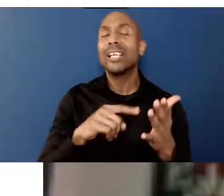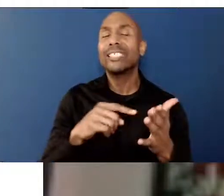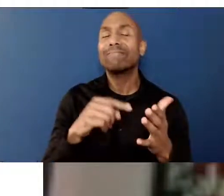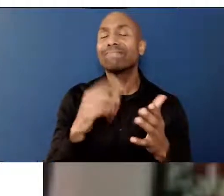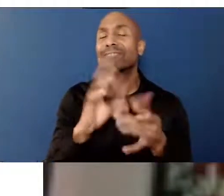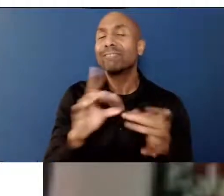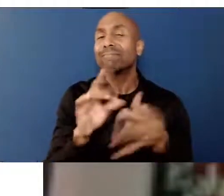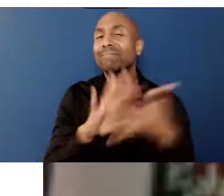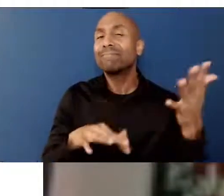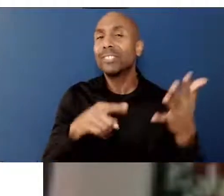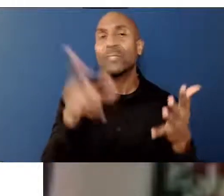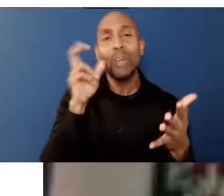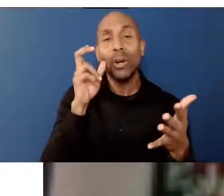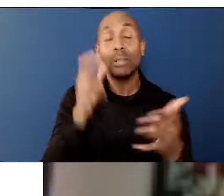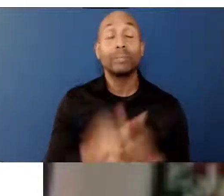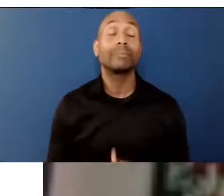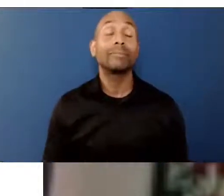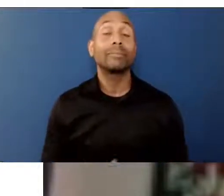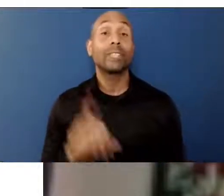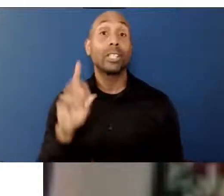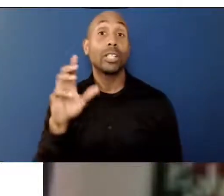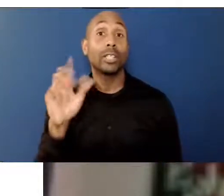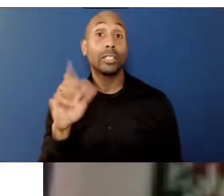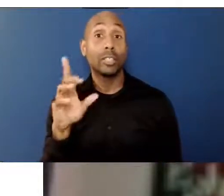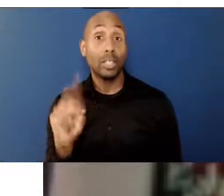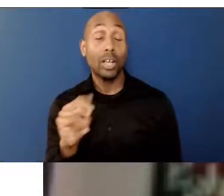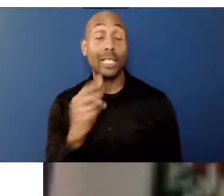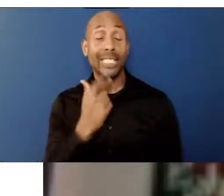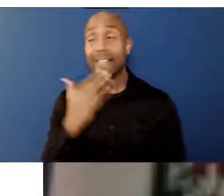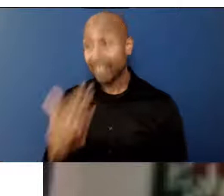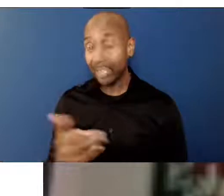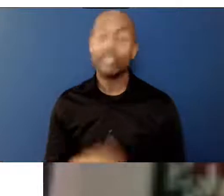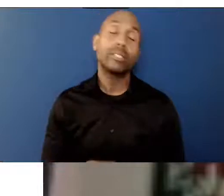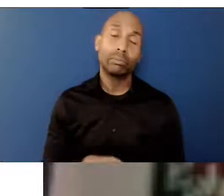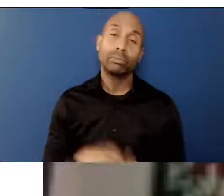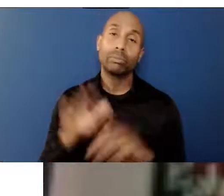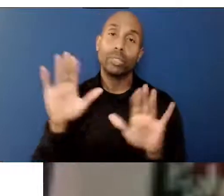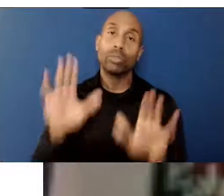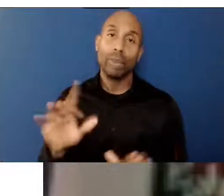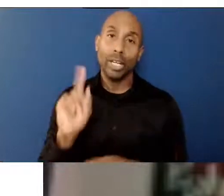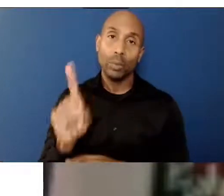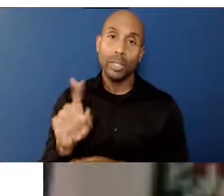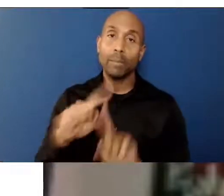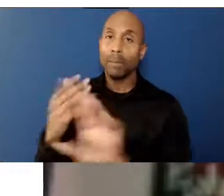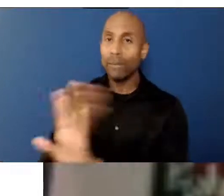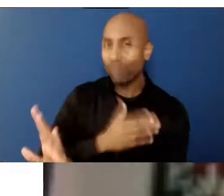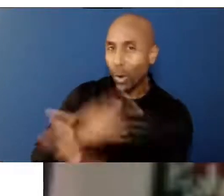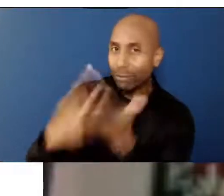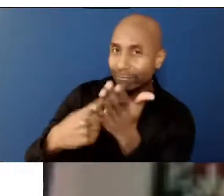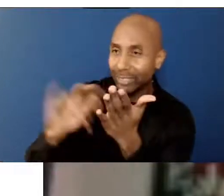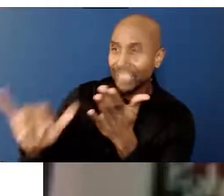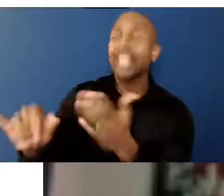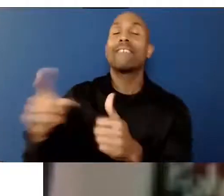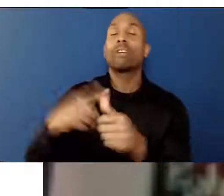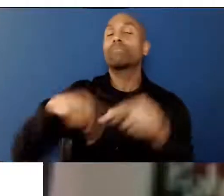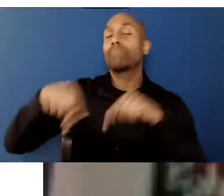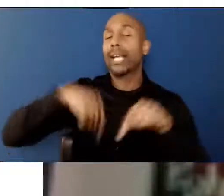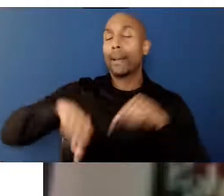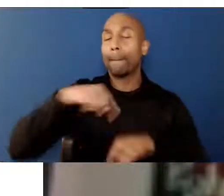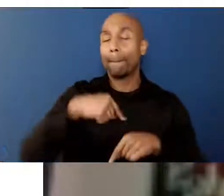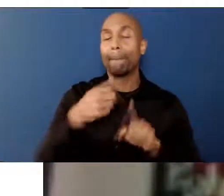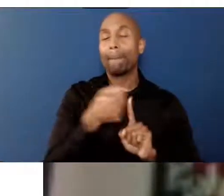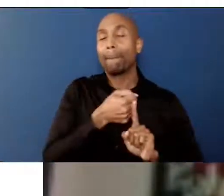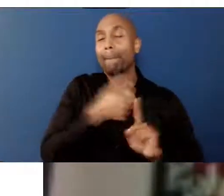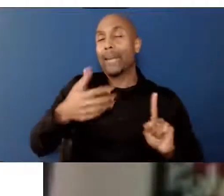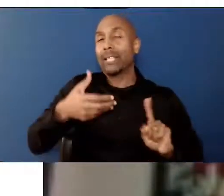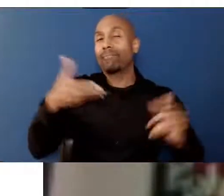before I get to what we think are maybe some of the misconceptions, let me do a bit of a backtrack and talk a bit about the Act and the